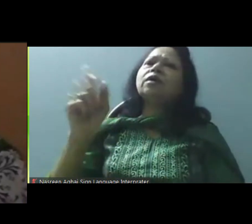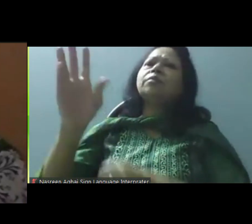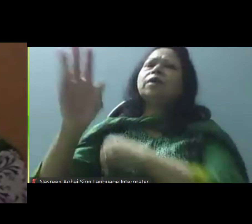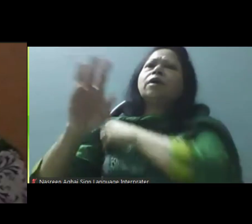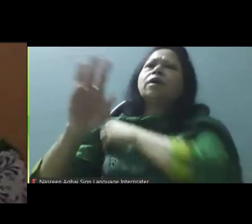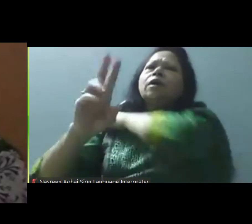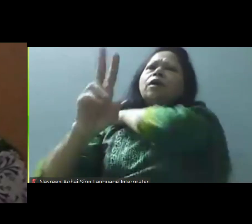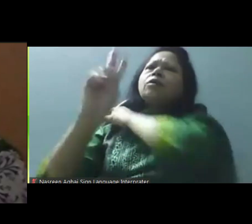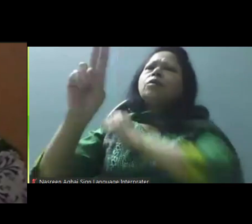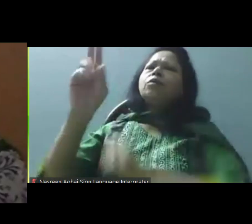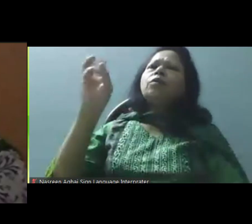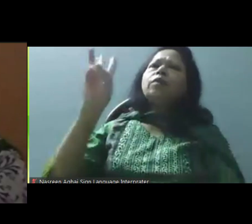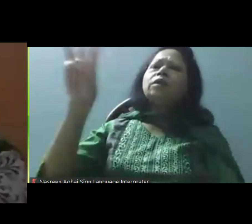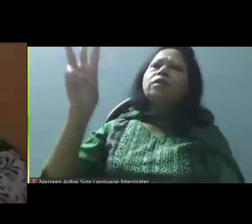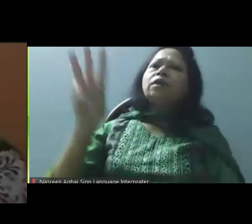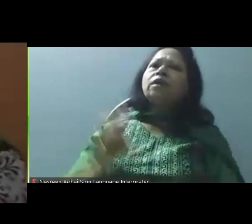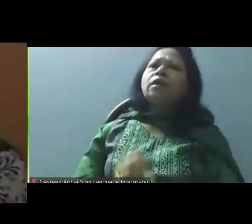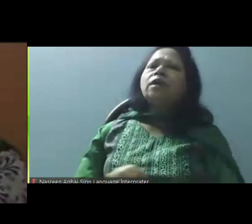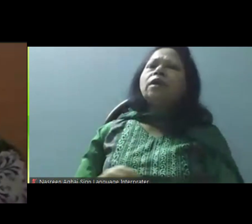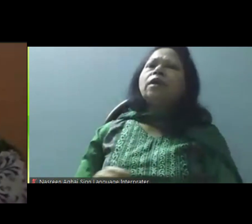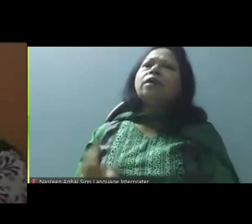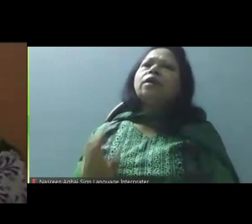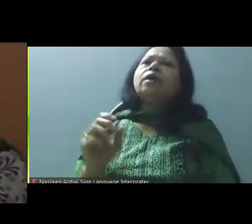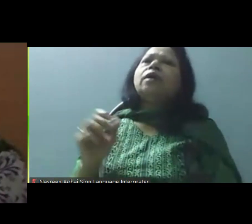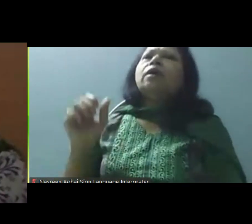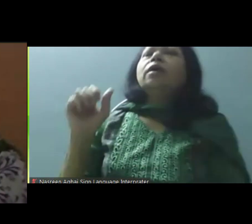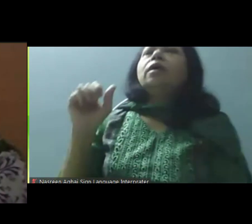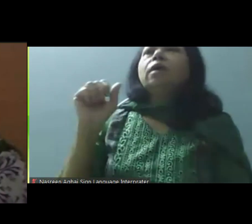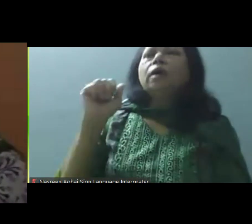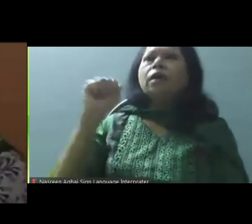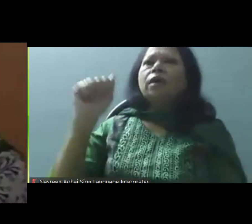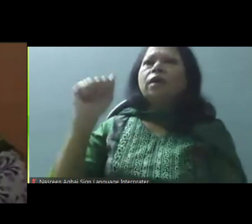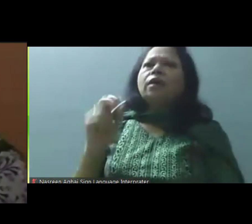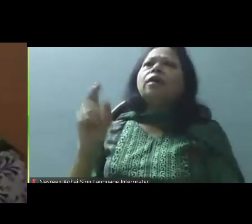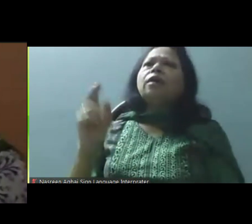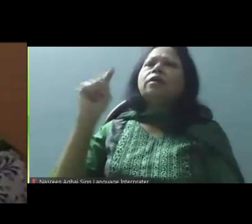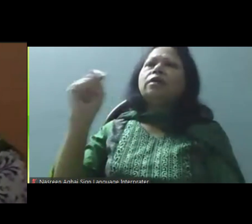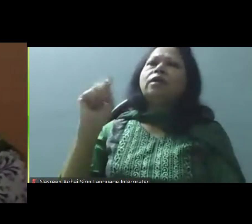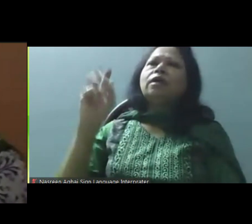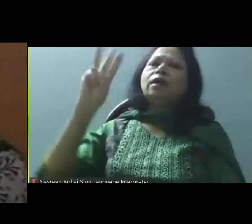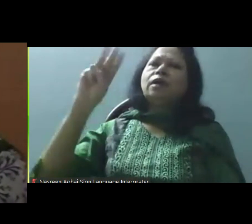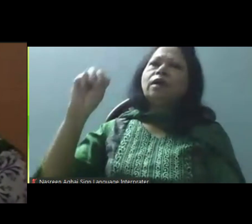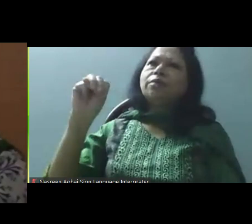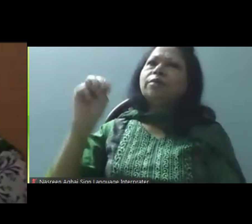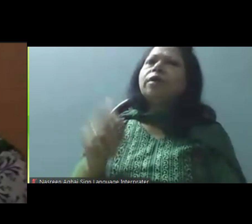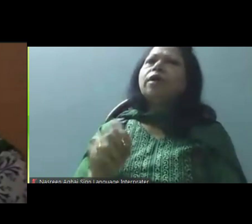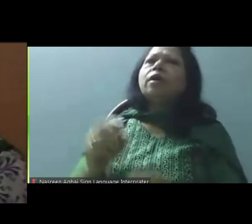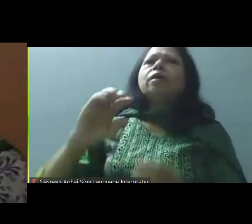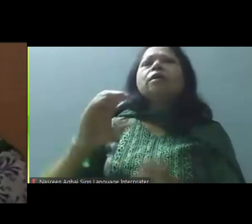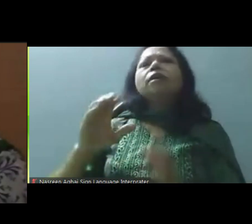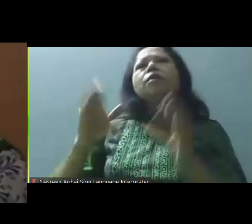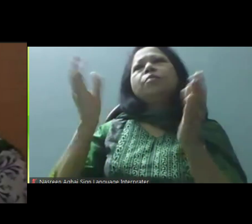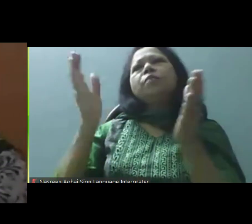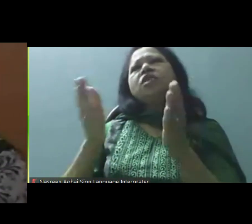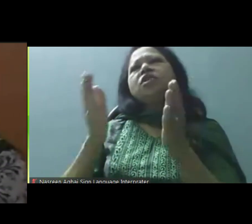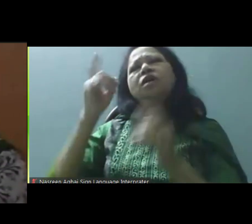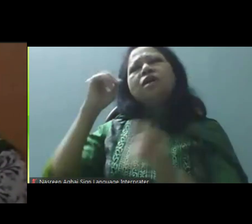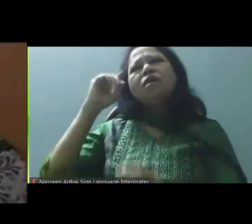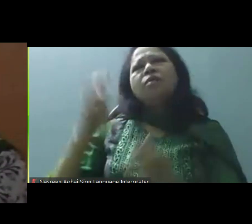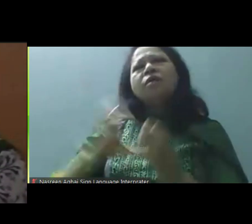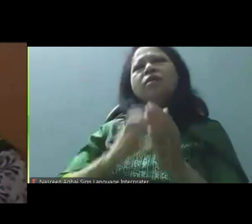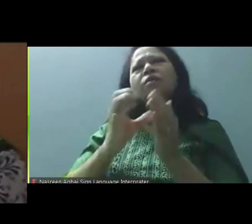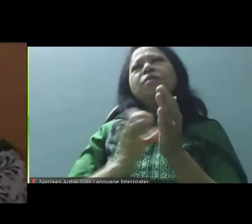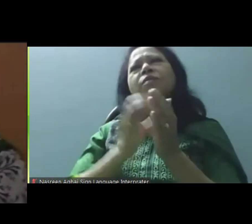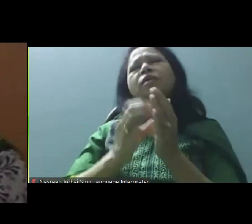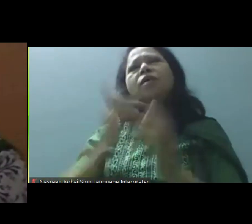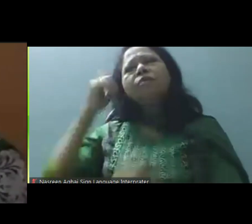3 ATM machines they have they are talking, but